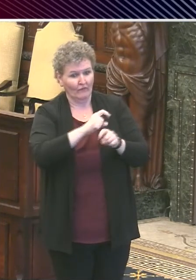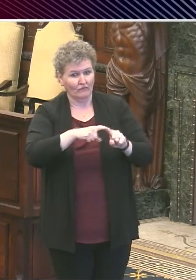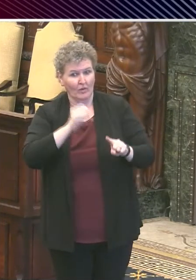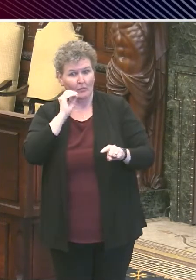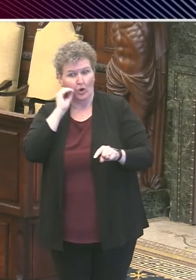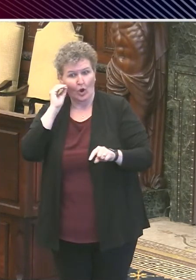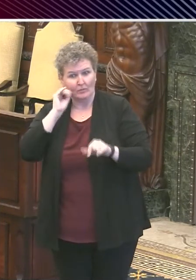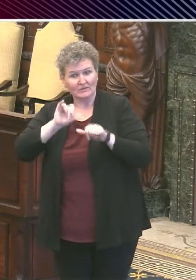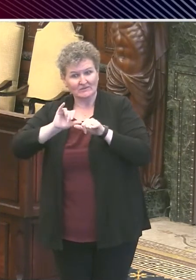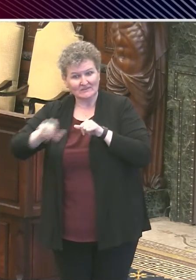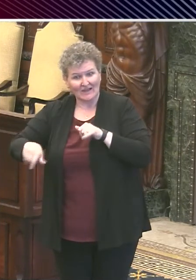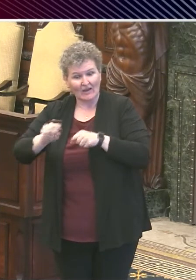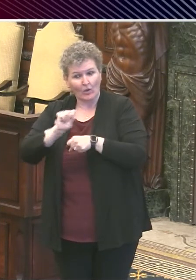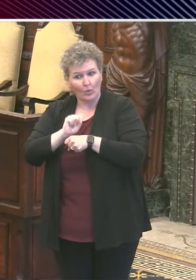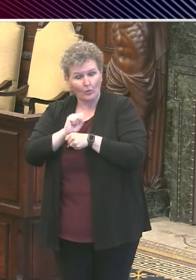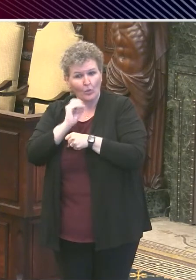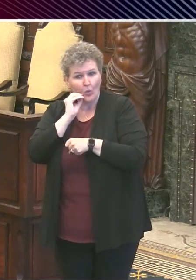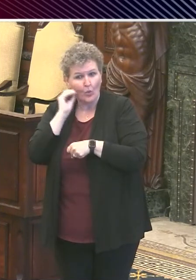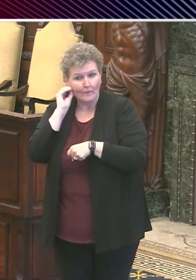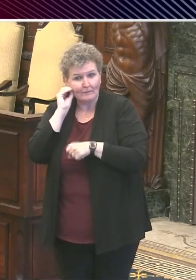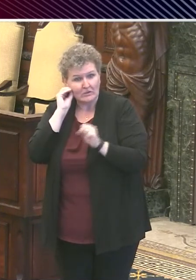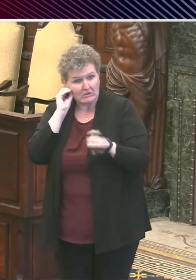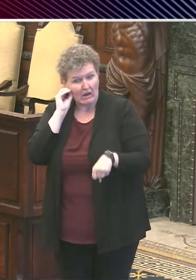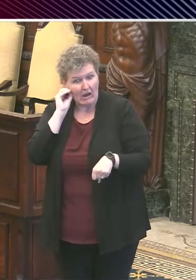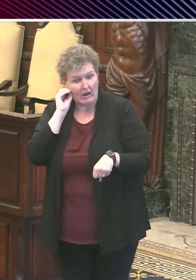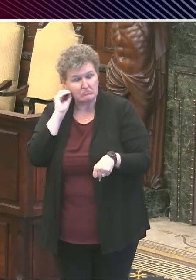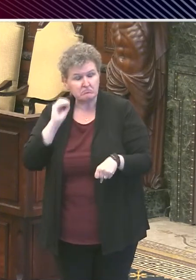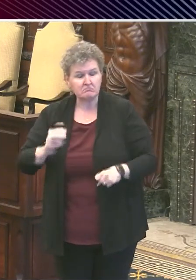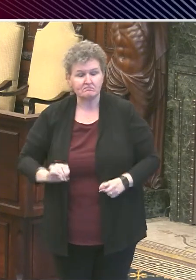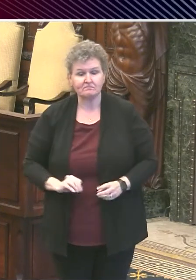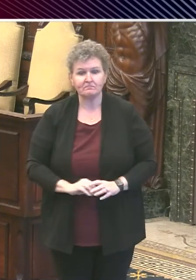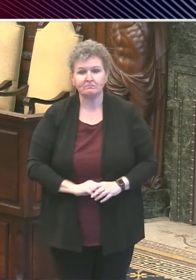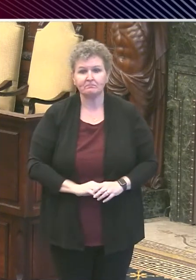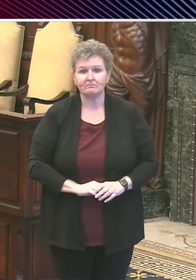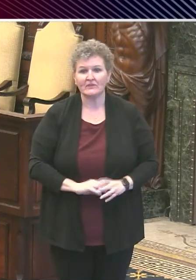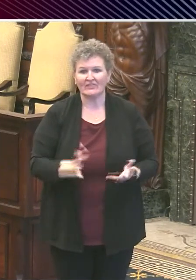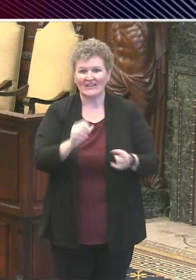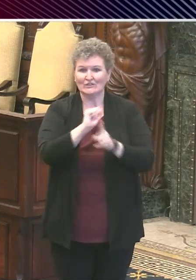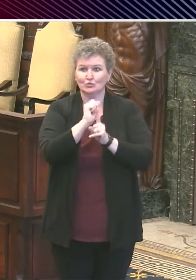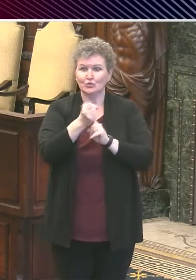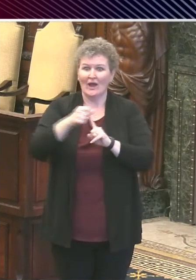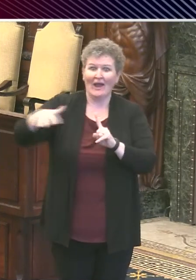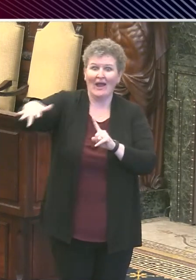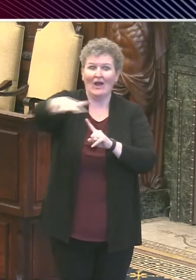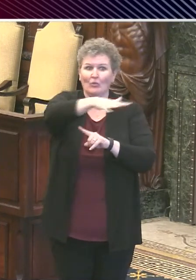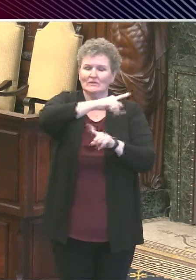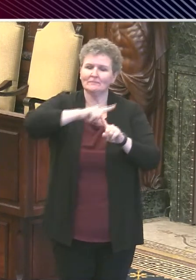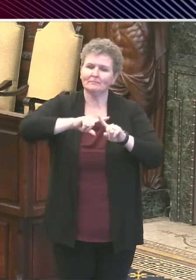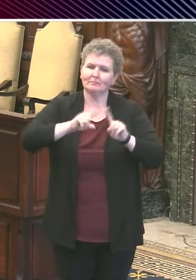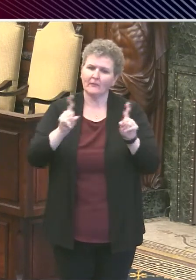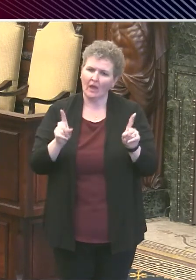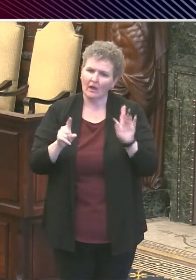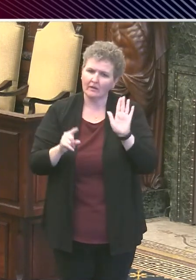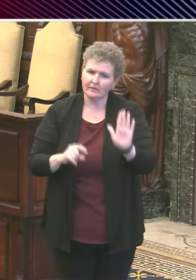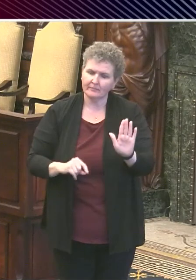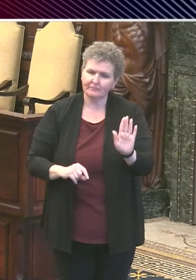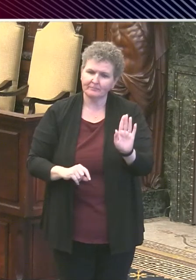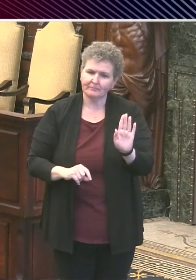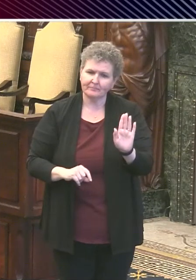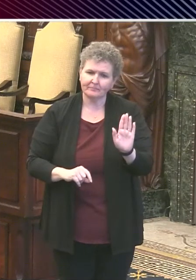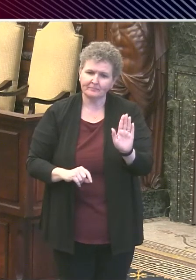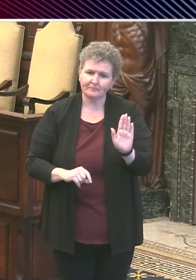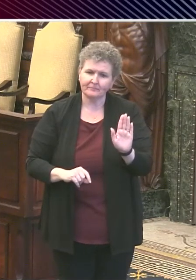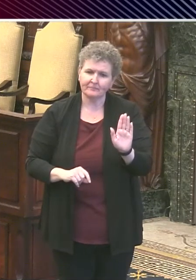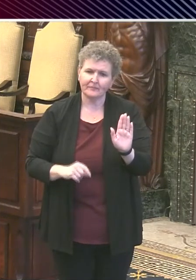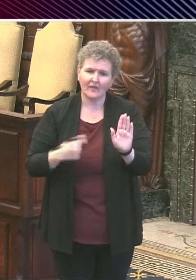continue to work remotely if possible, considering Yes. The situation. But I